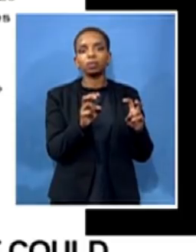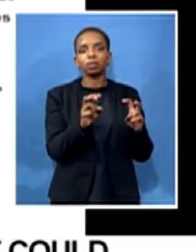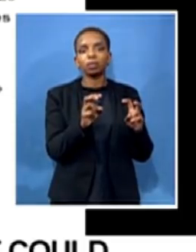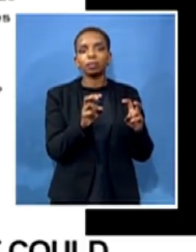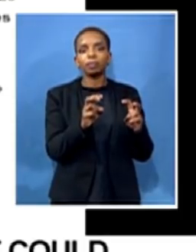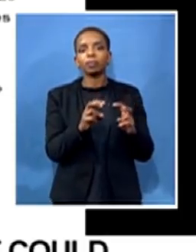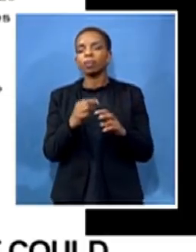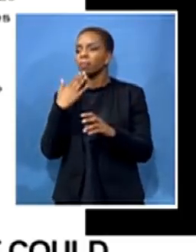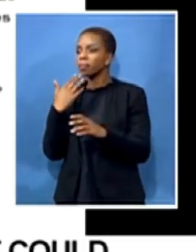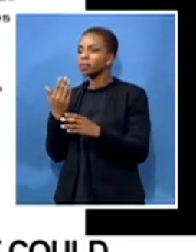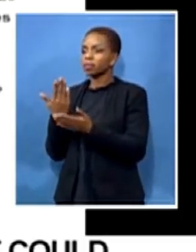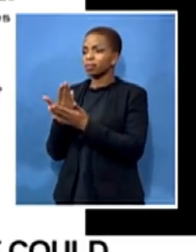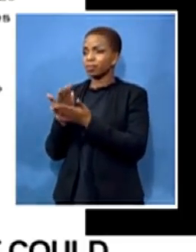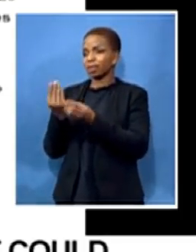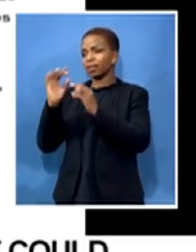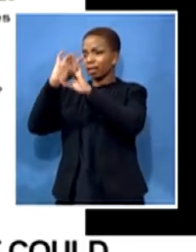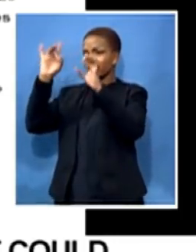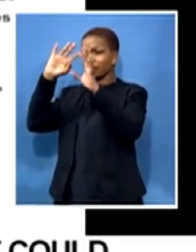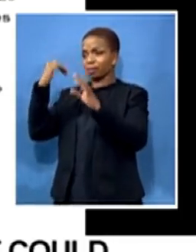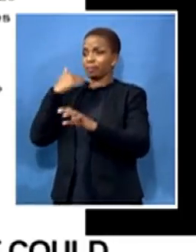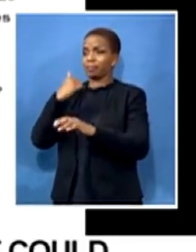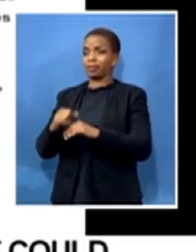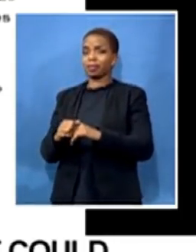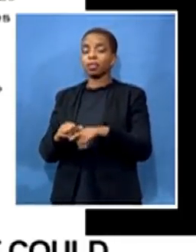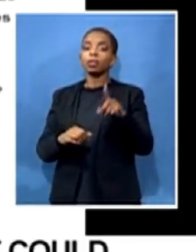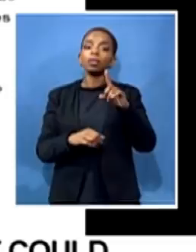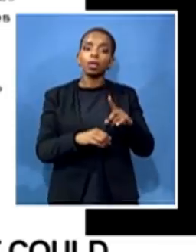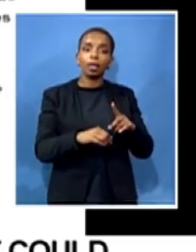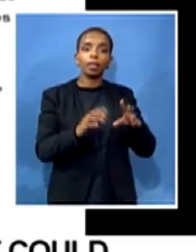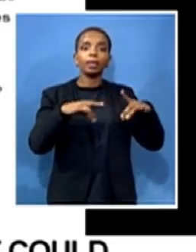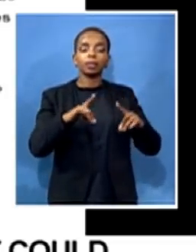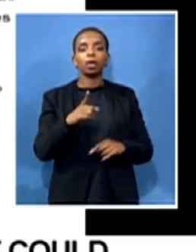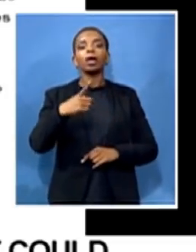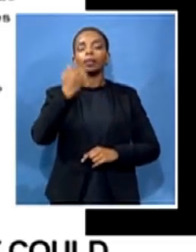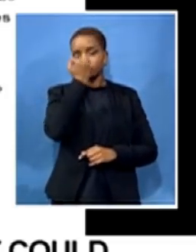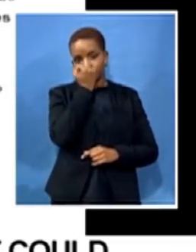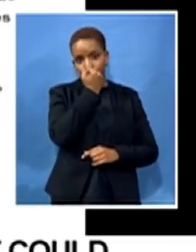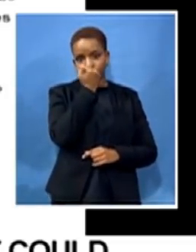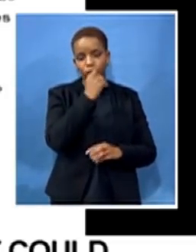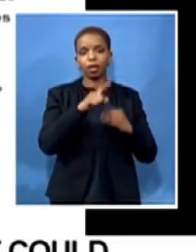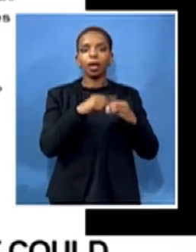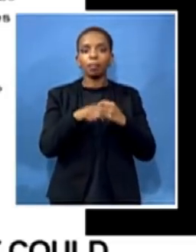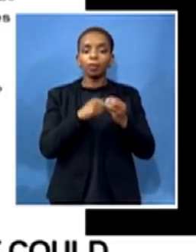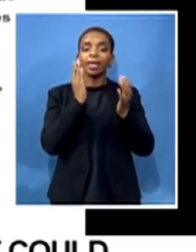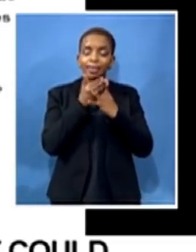sorry. The chat is sorted. I'm sorry about the interruptions. Can you continue?